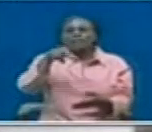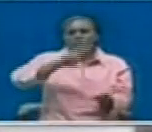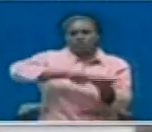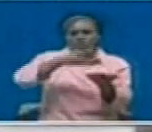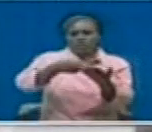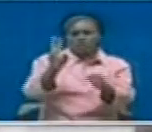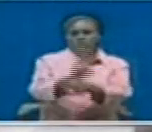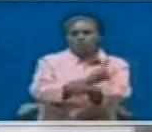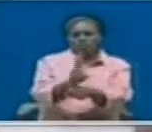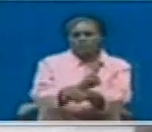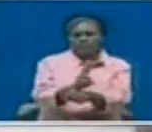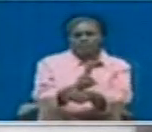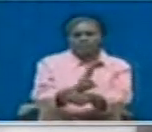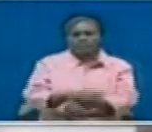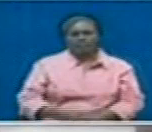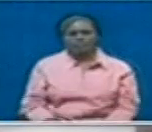utilized.